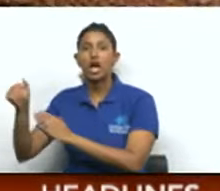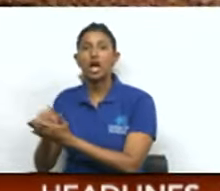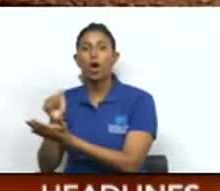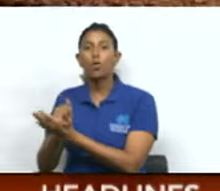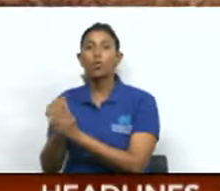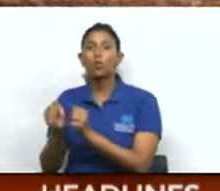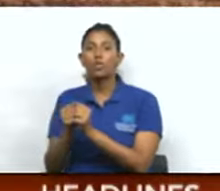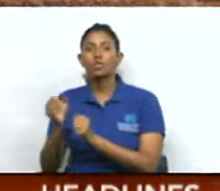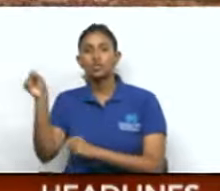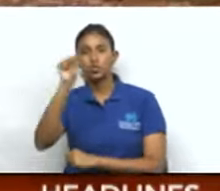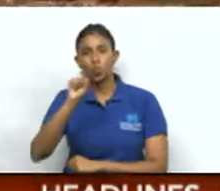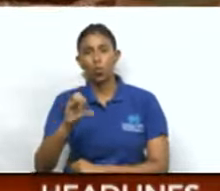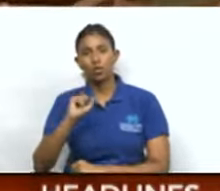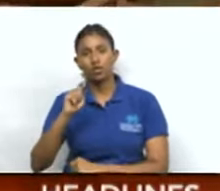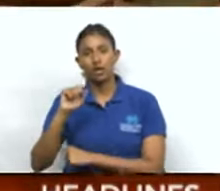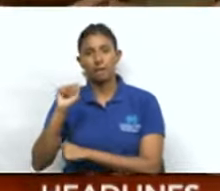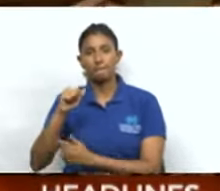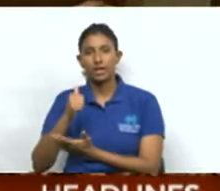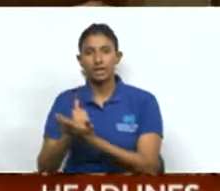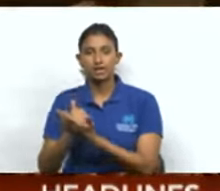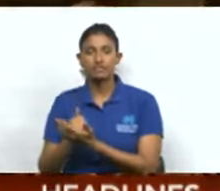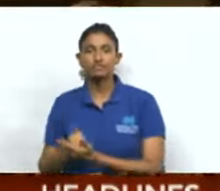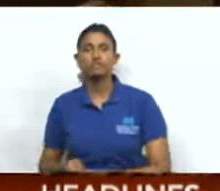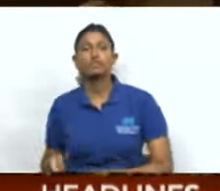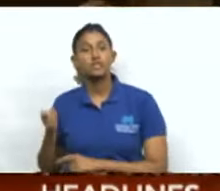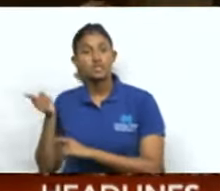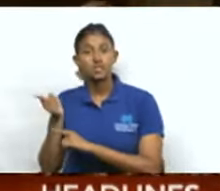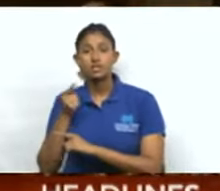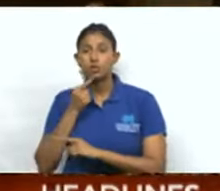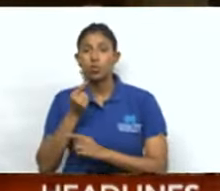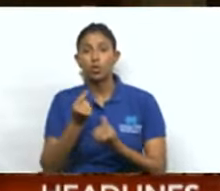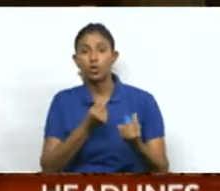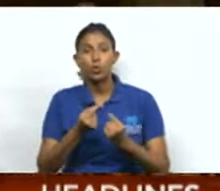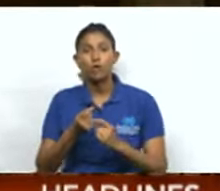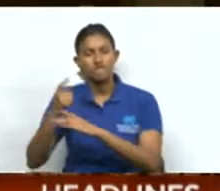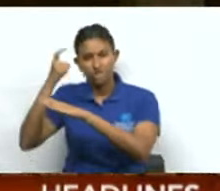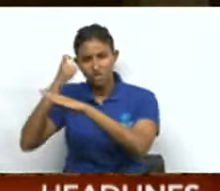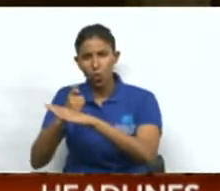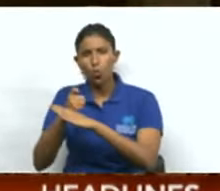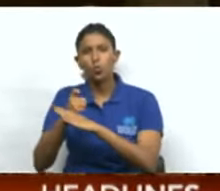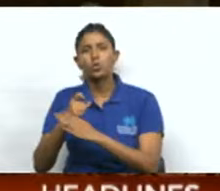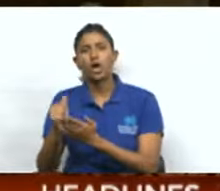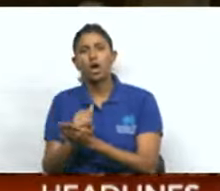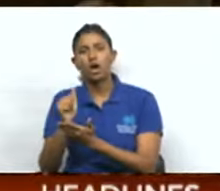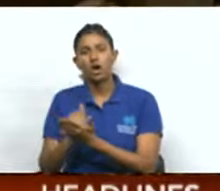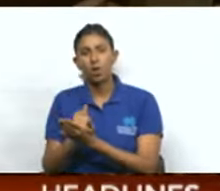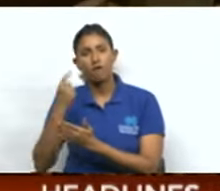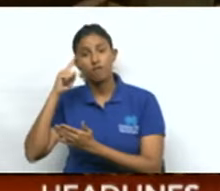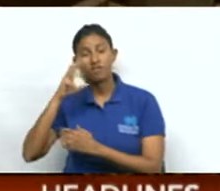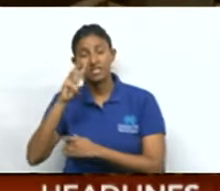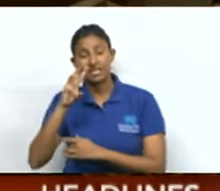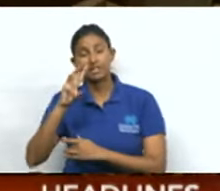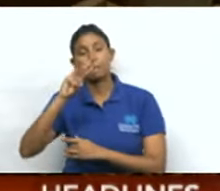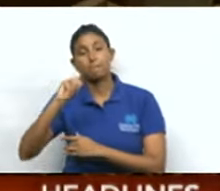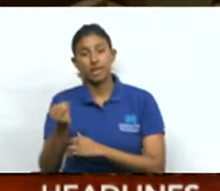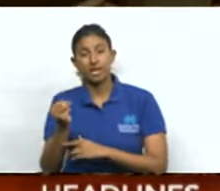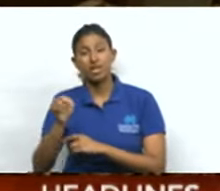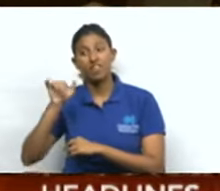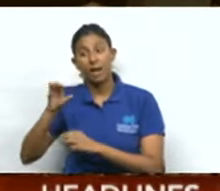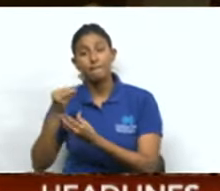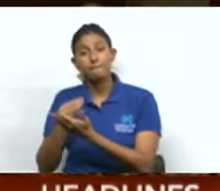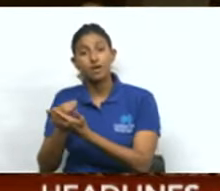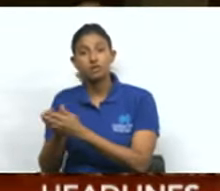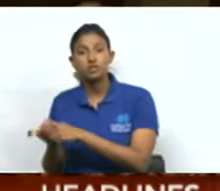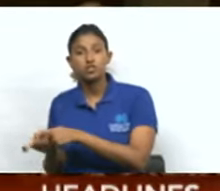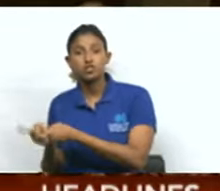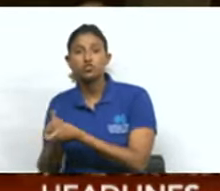Under Justice Sipasad's order, Debadin was barred from disposing of $6 million of his assets in the account the money was transferred to by Filbert